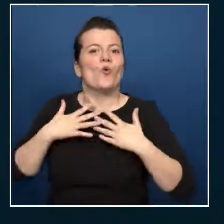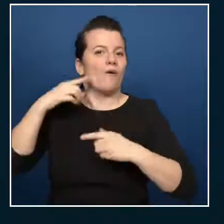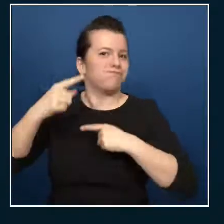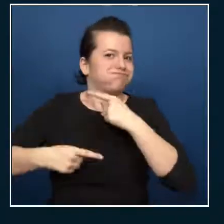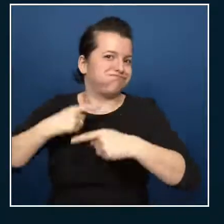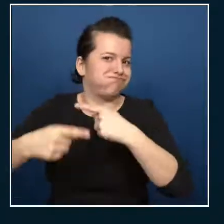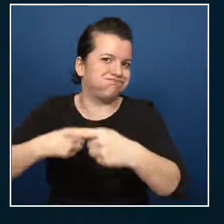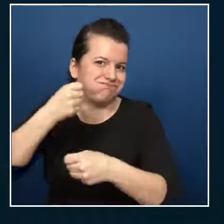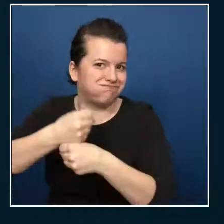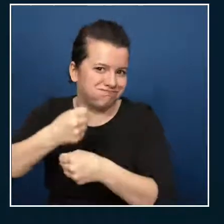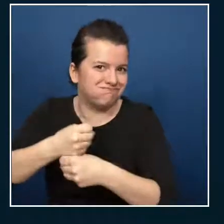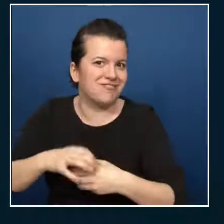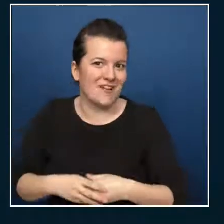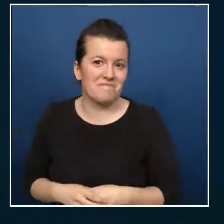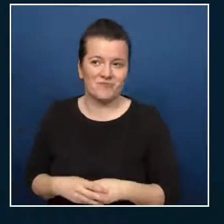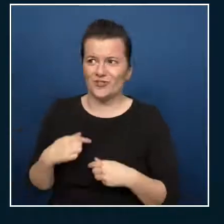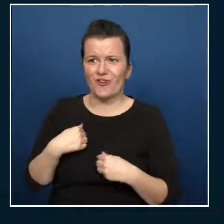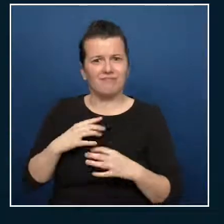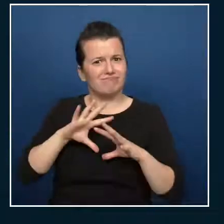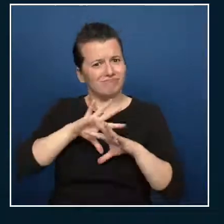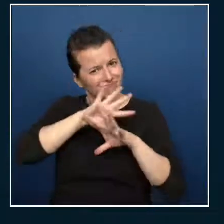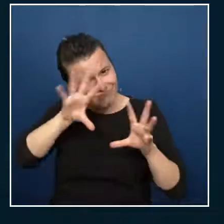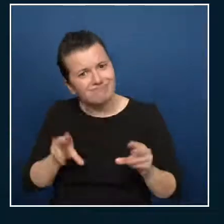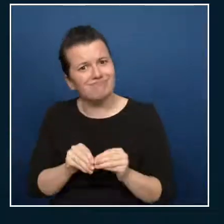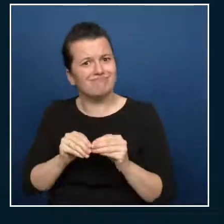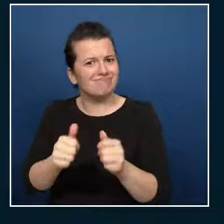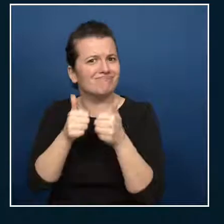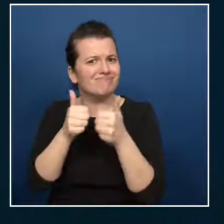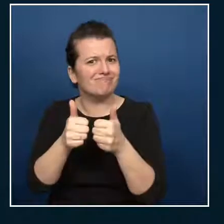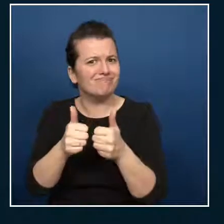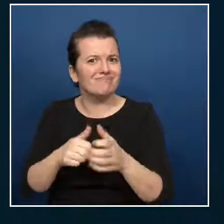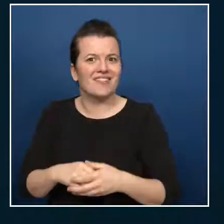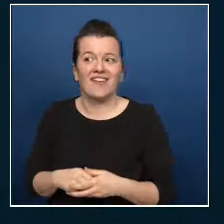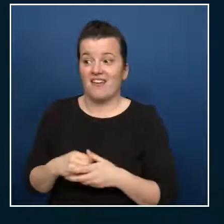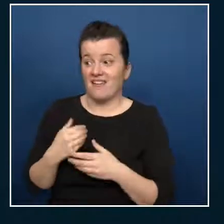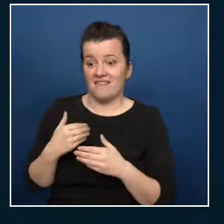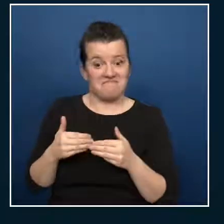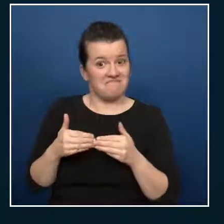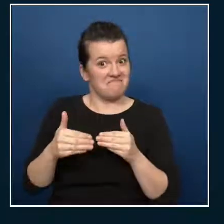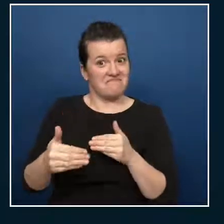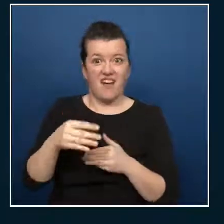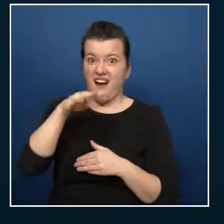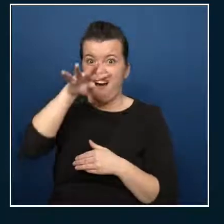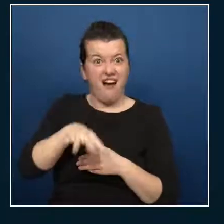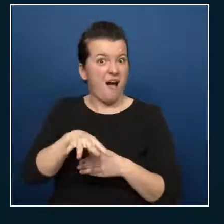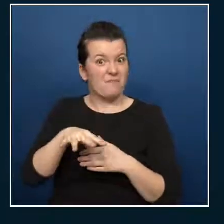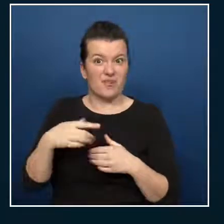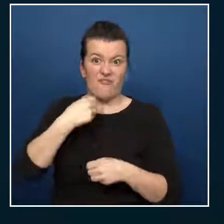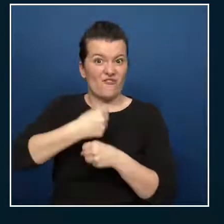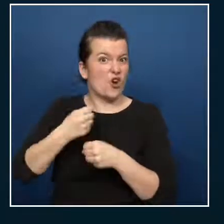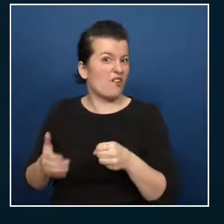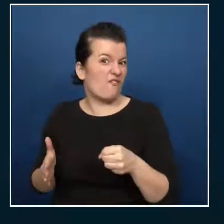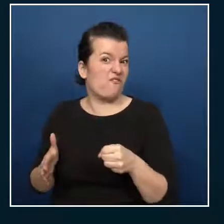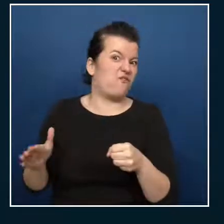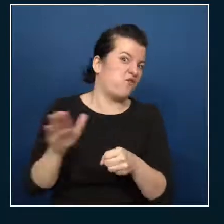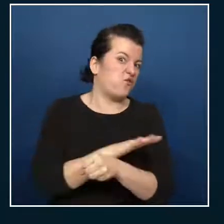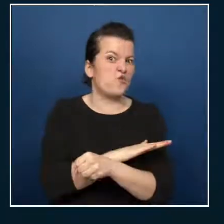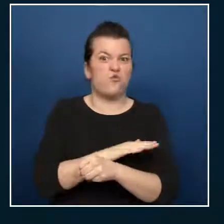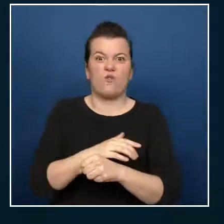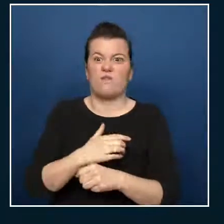it's great. So April has been a full booked month for me, but it's